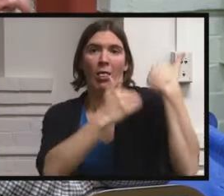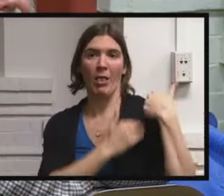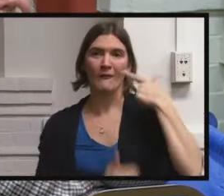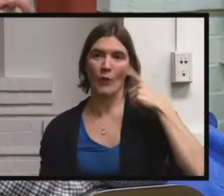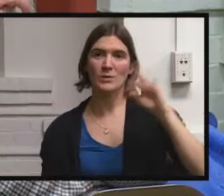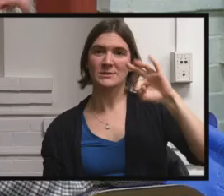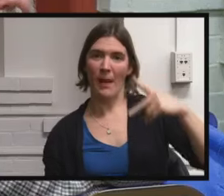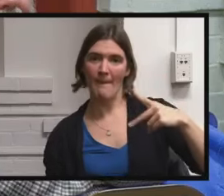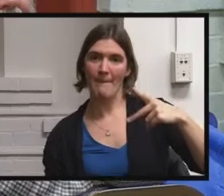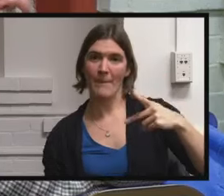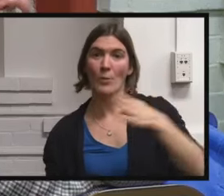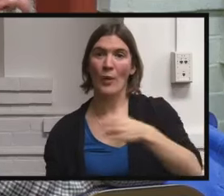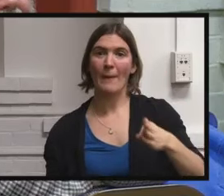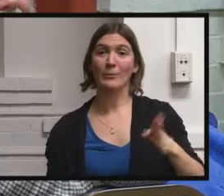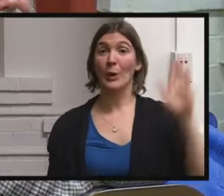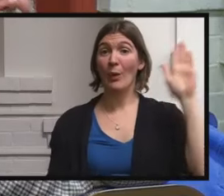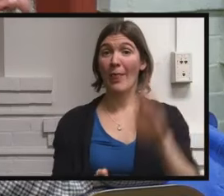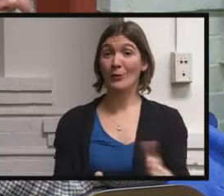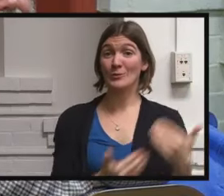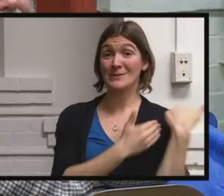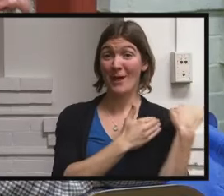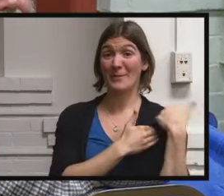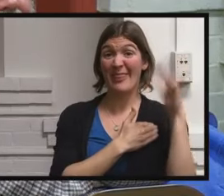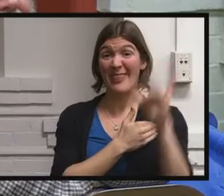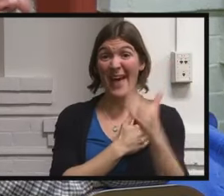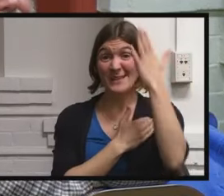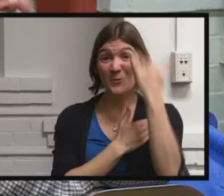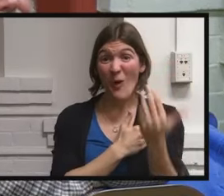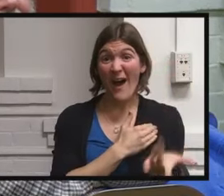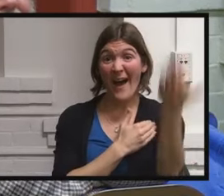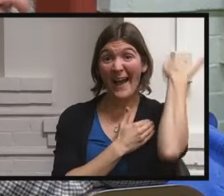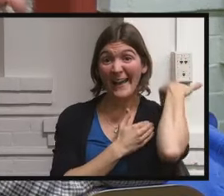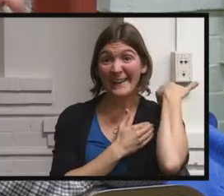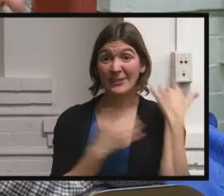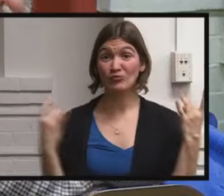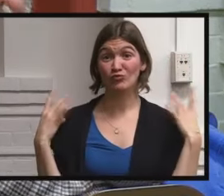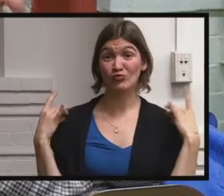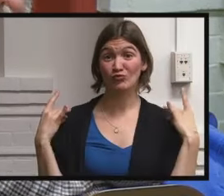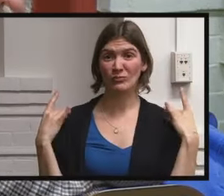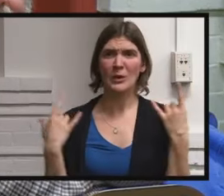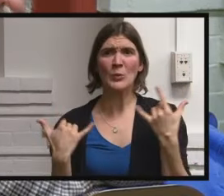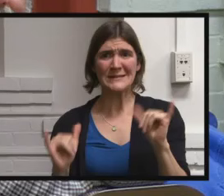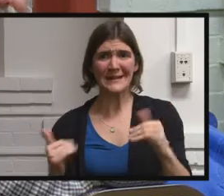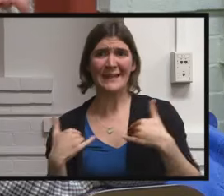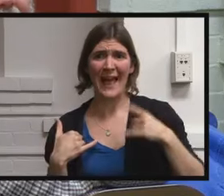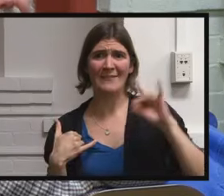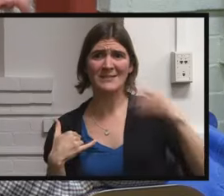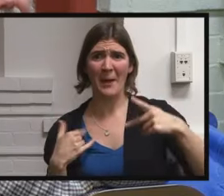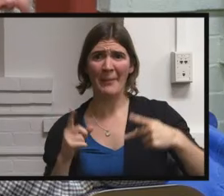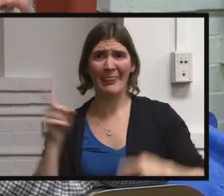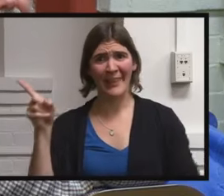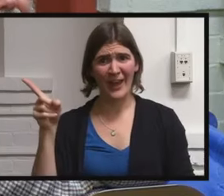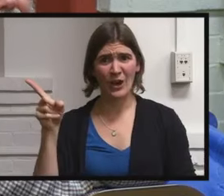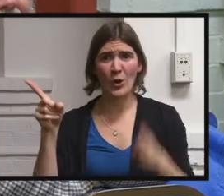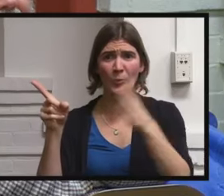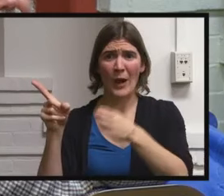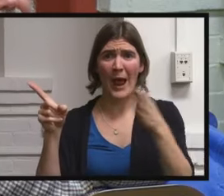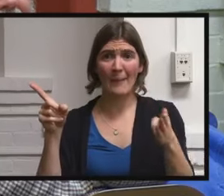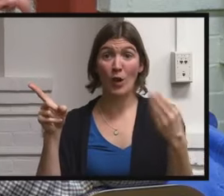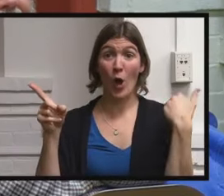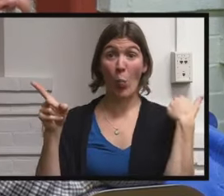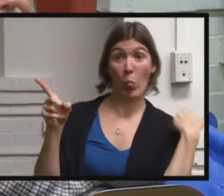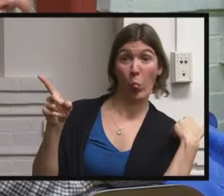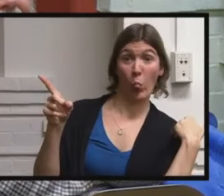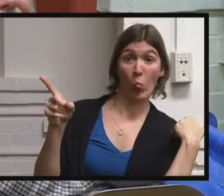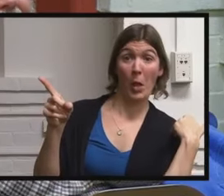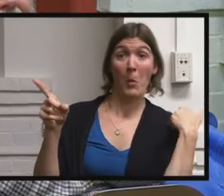dump so that Brattleboro didn't have to be responsible for it. The dump is still there. Brattleboro no longer has to be